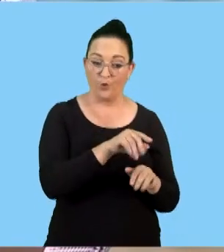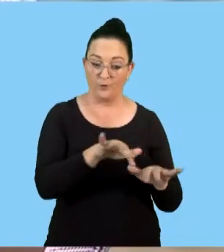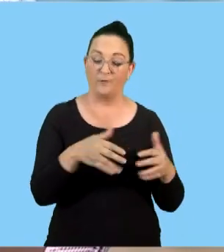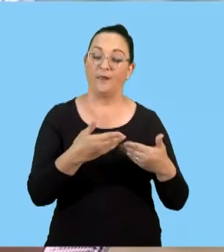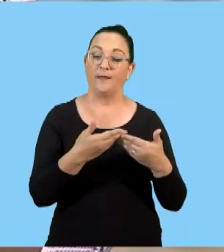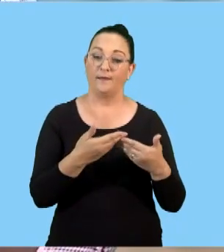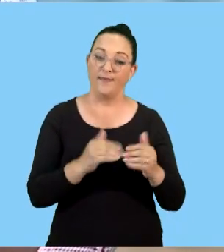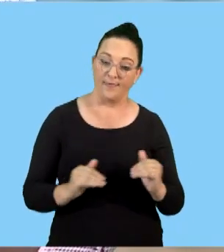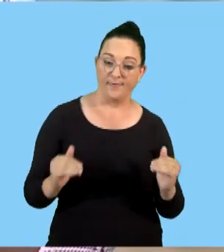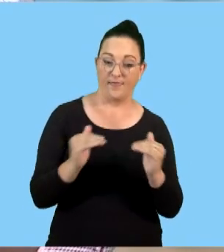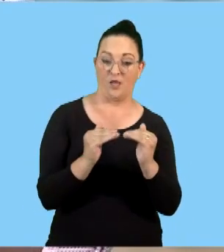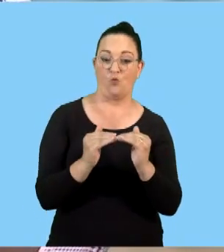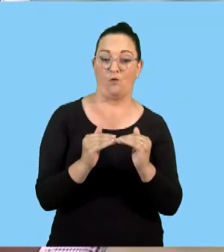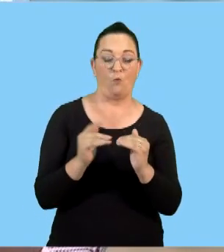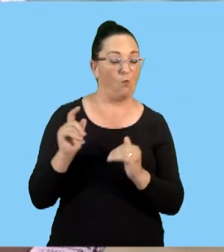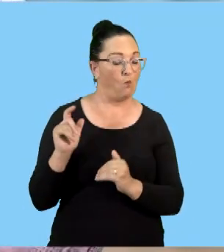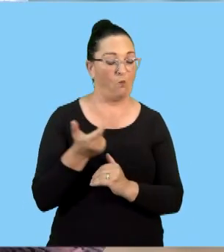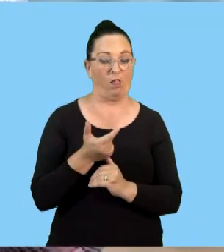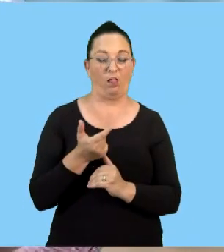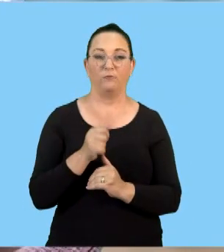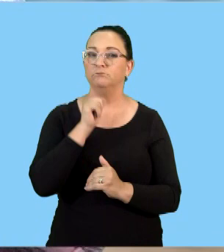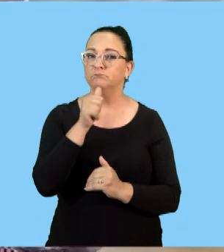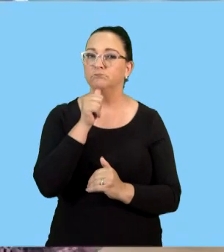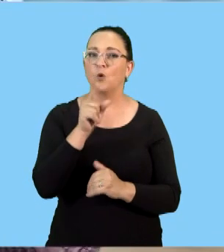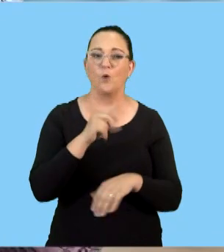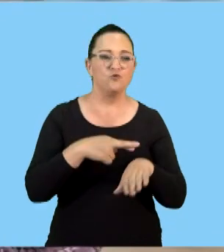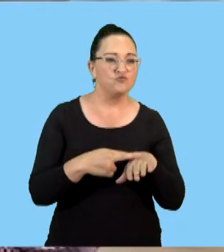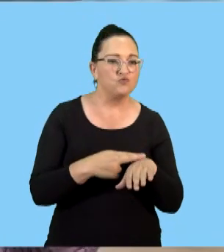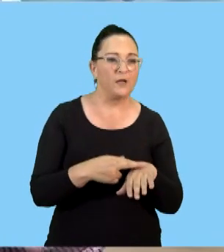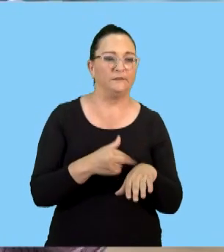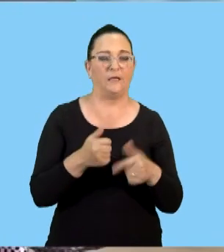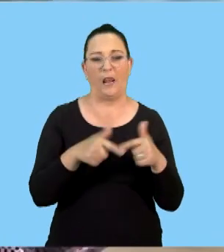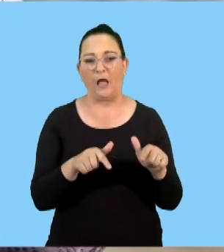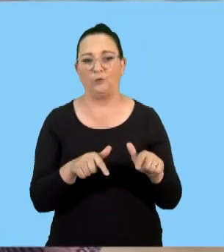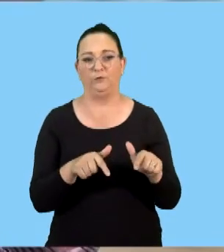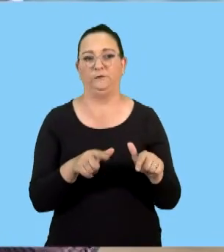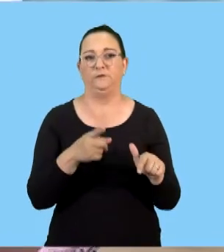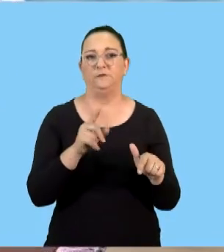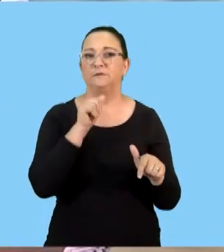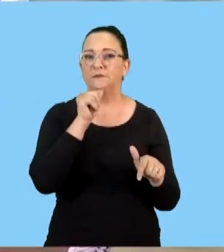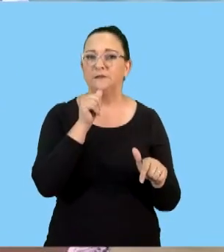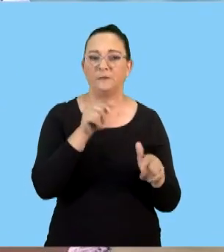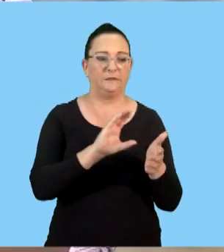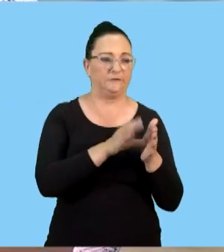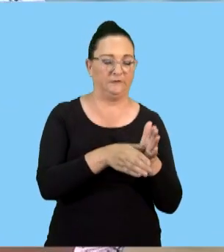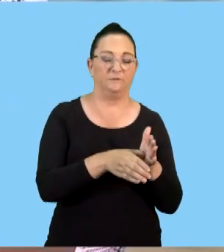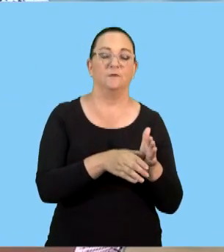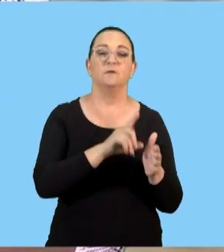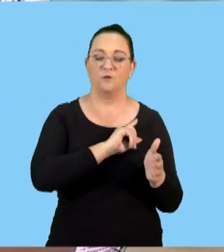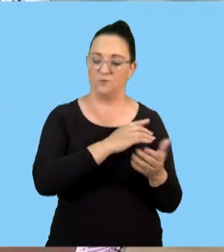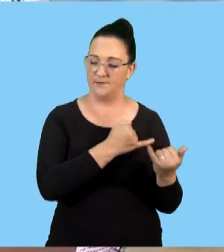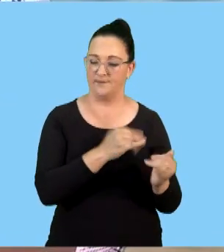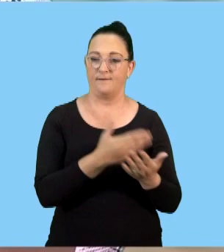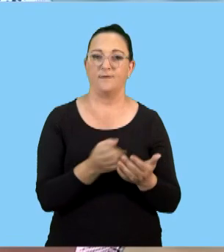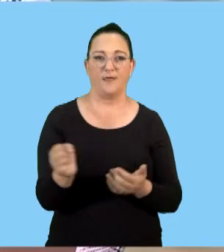everybody, regardless of the what, regardless of the race, regardless of the language that they speak, regardless of the disability. So you